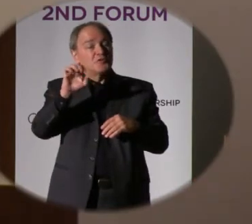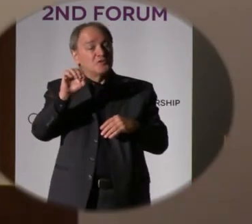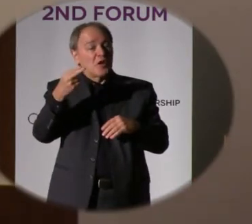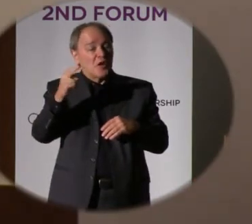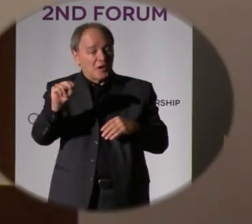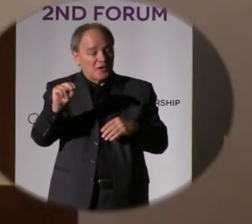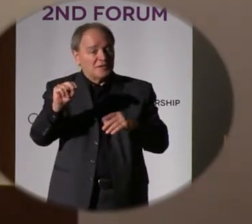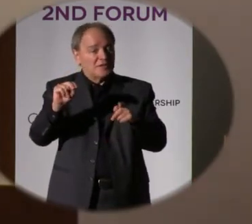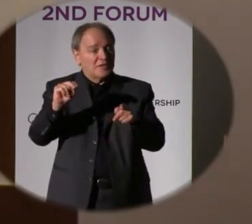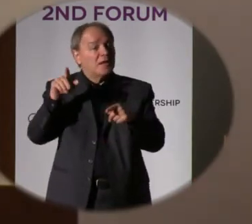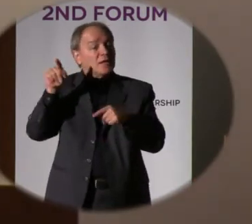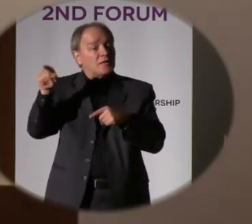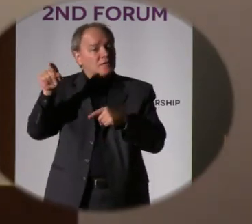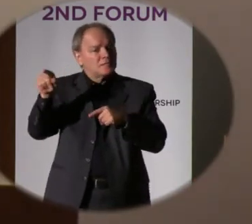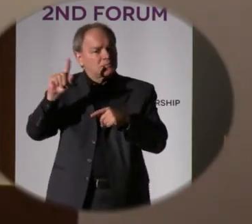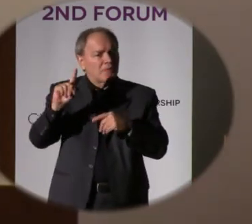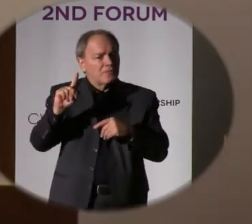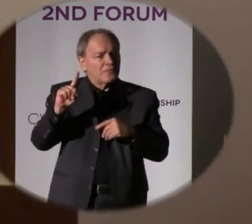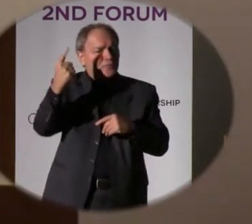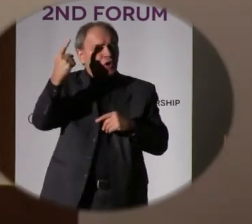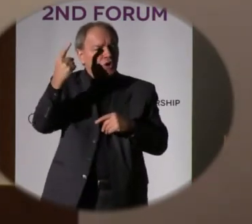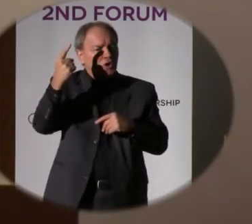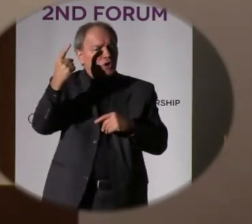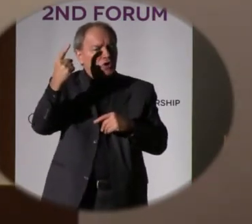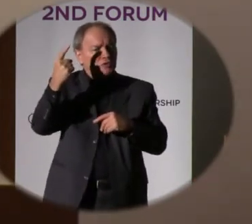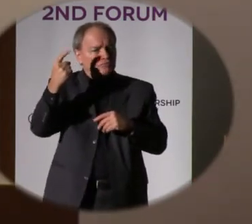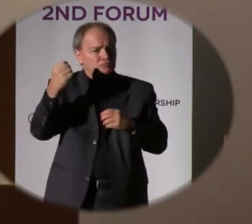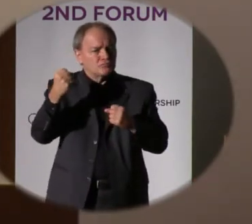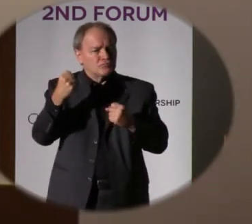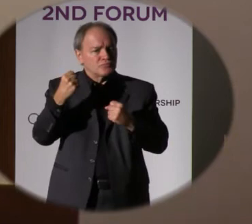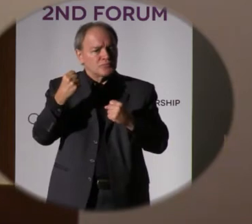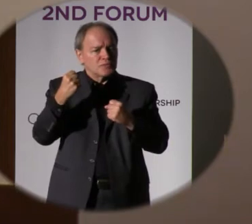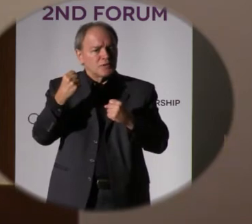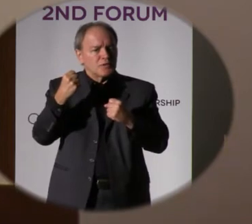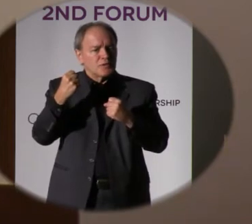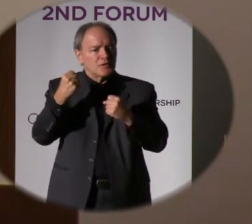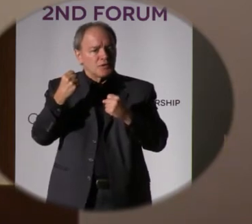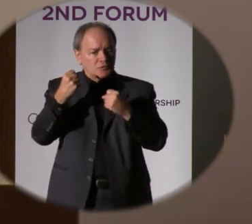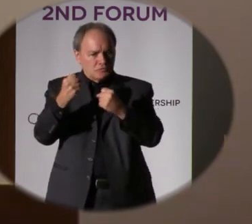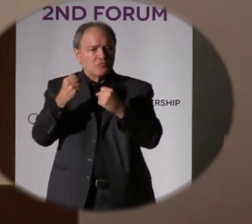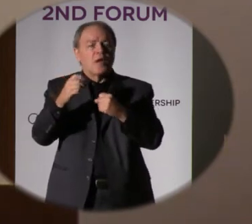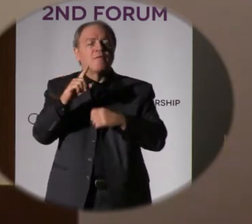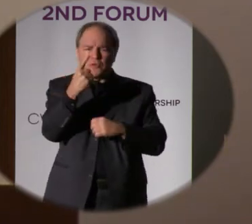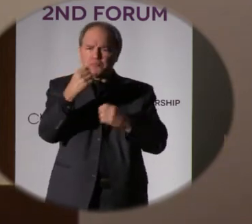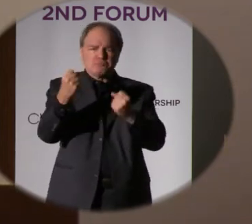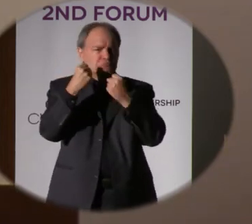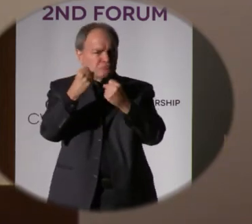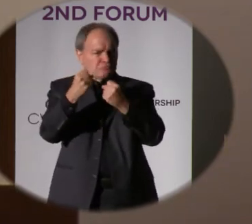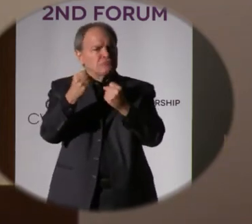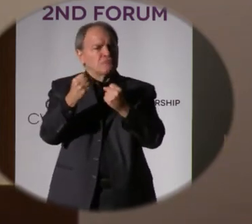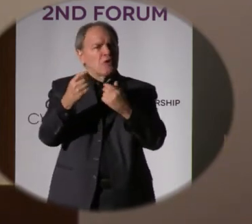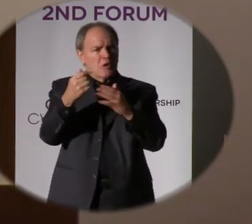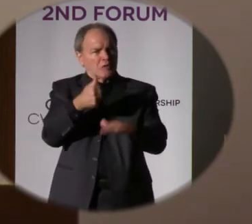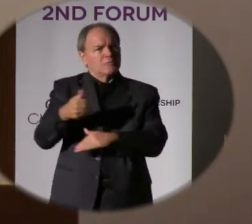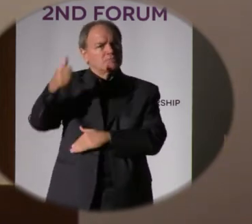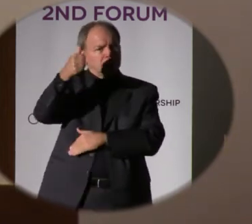he was the first and very strong leader to